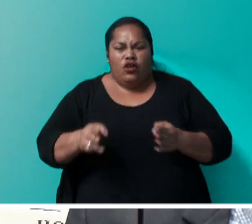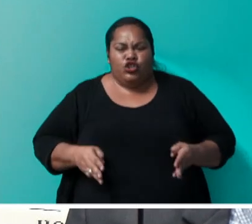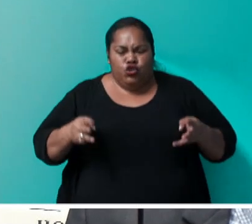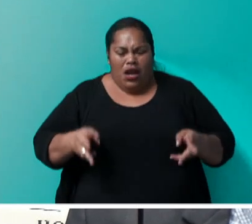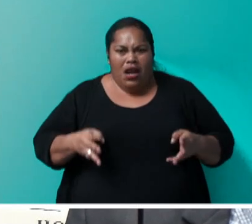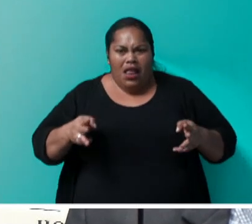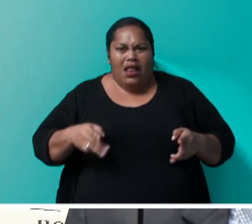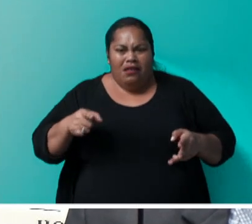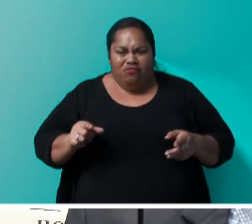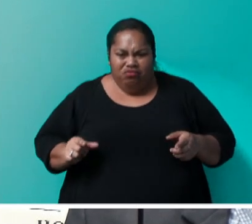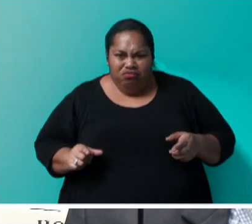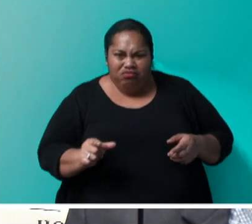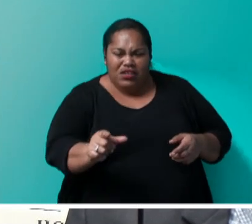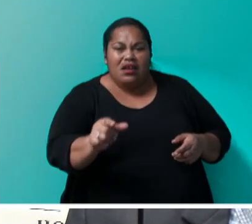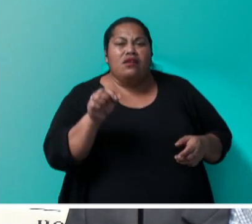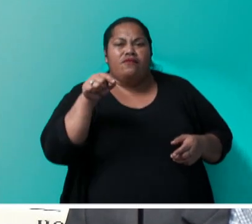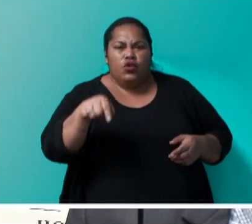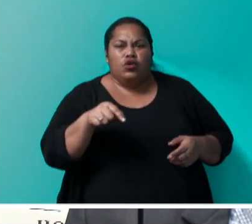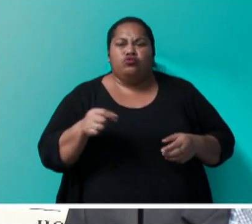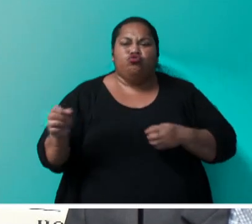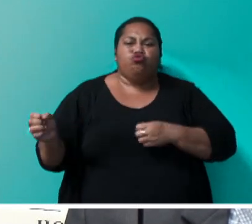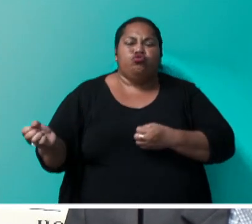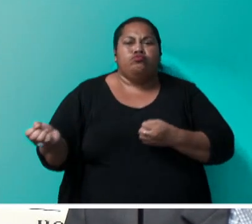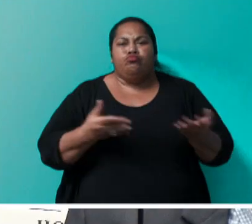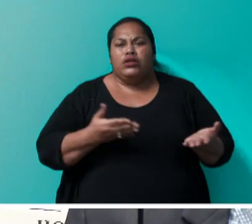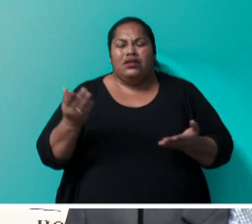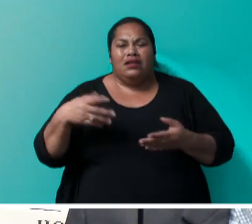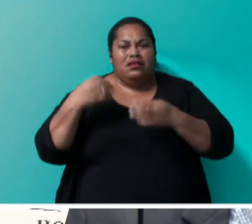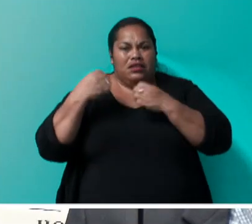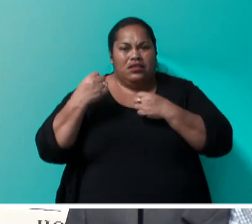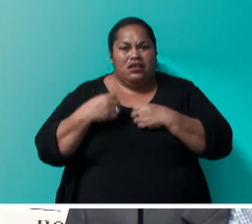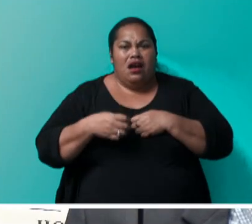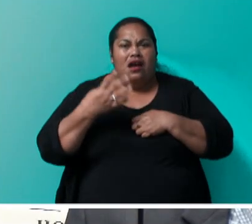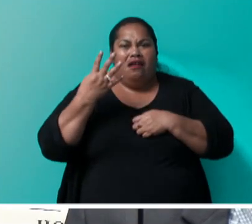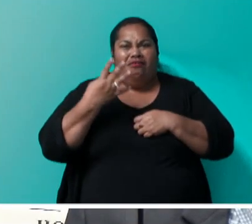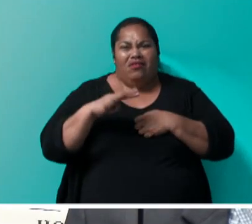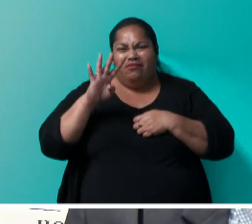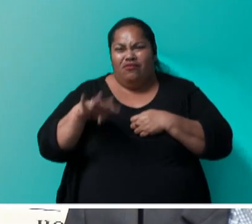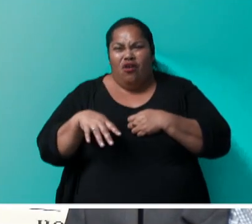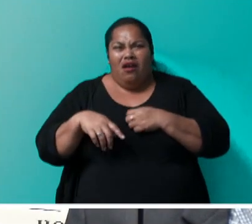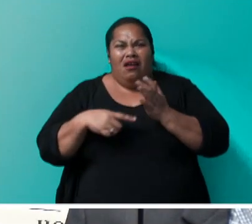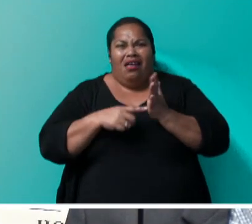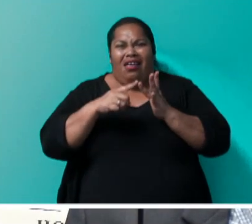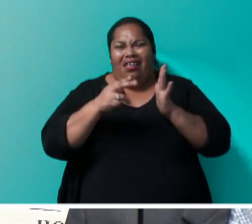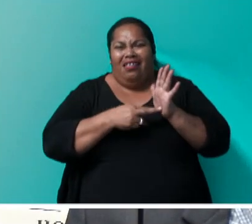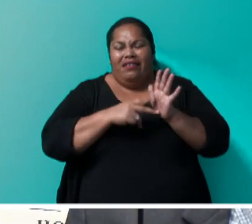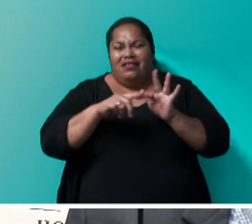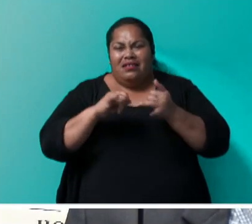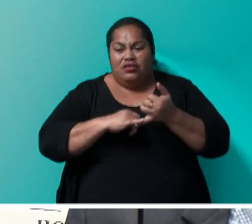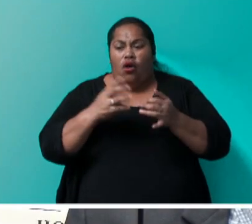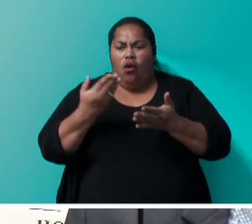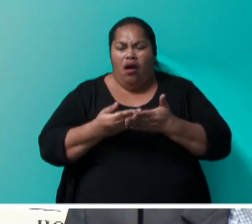of the cane. And each produces an average of 34 tons on the farm. To transport